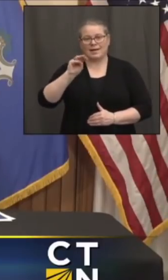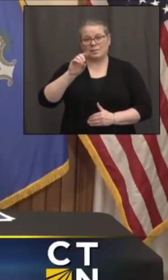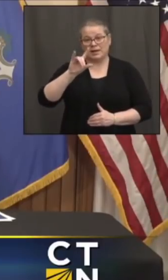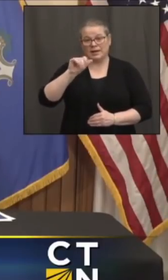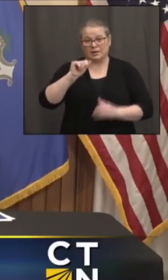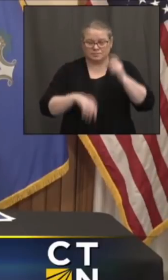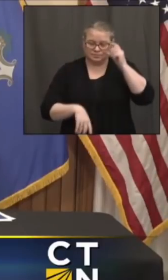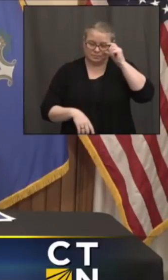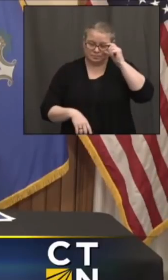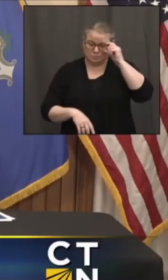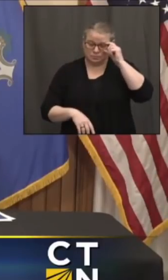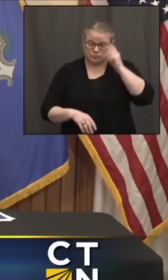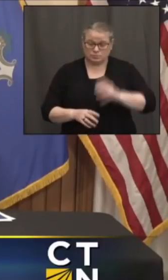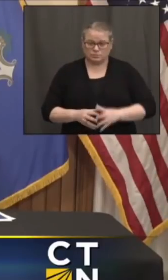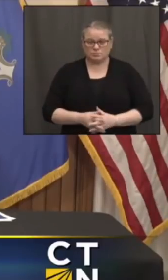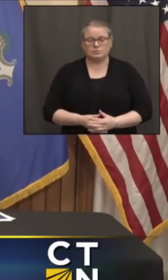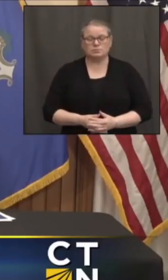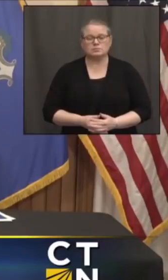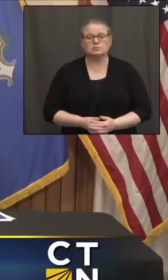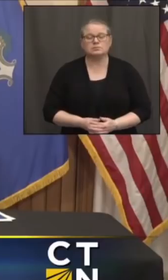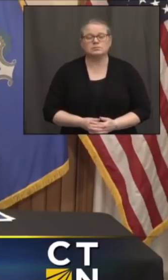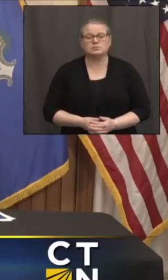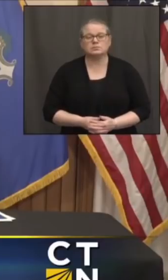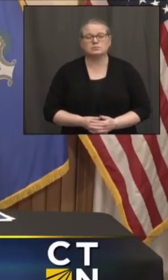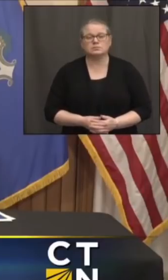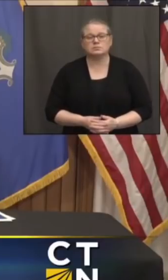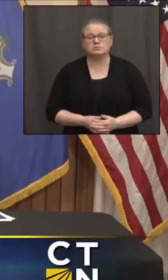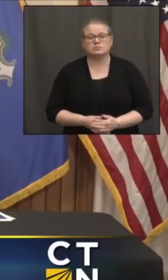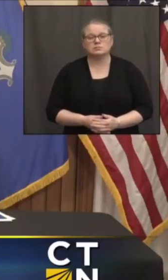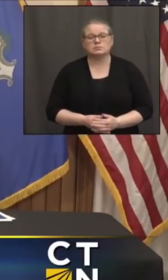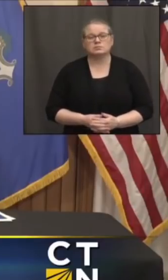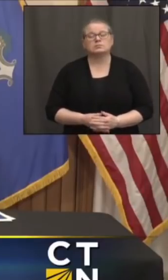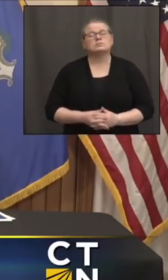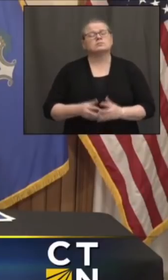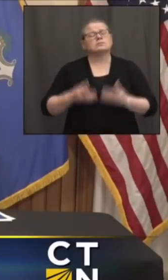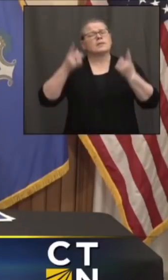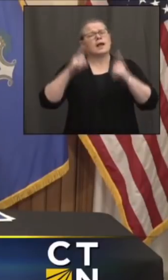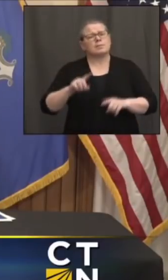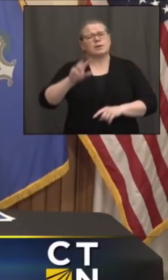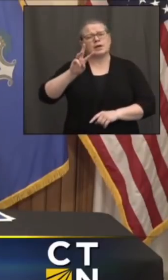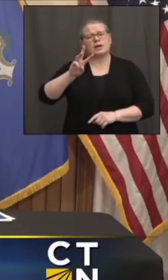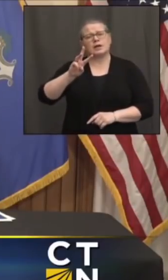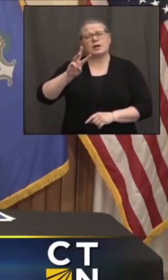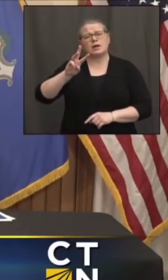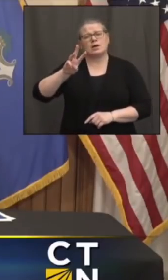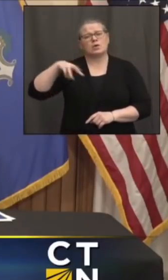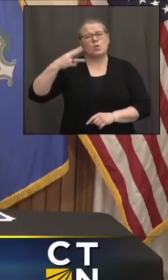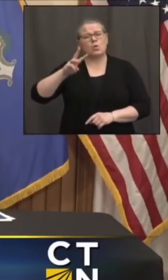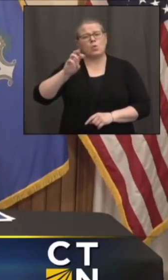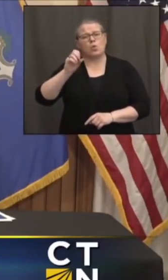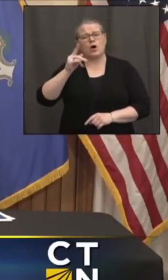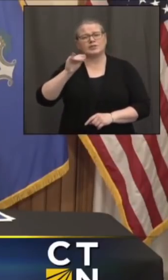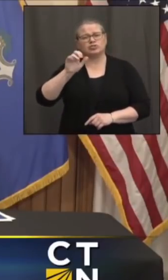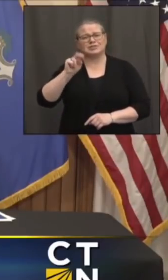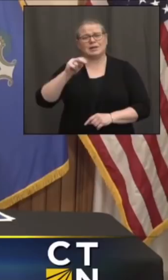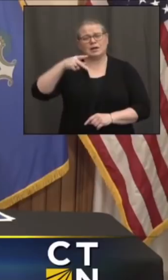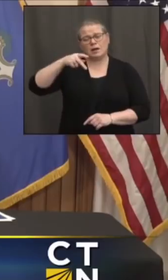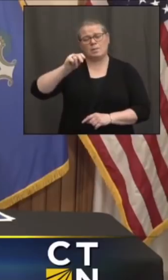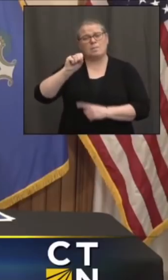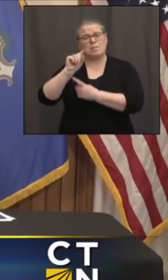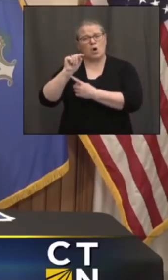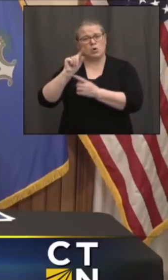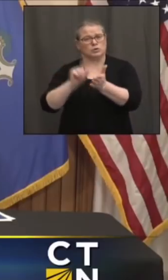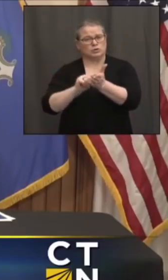Yes, hi. Thanks, Governor. The Washington Post reported a while ago that the Biden administration is expected to announce 200